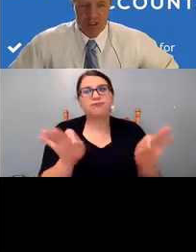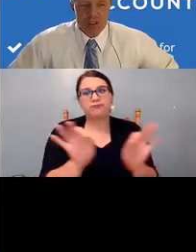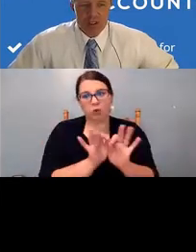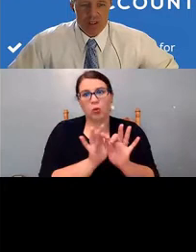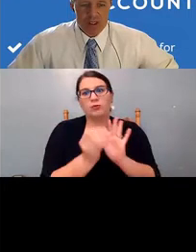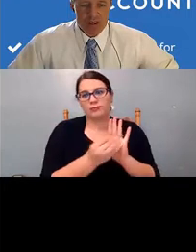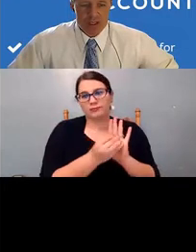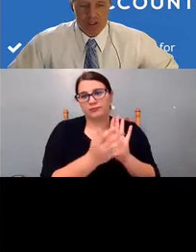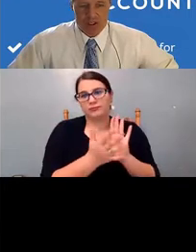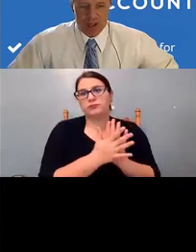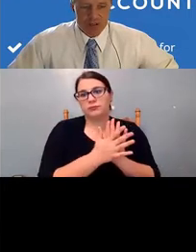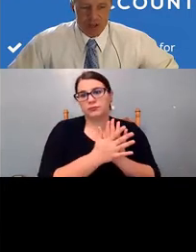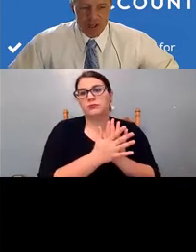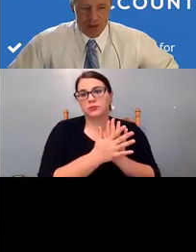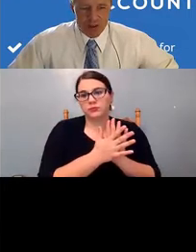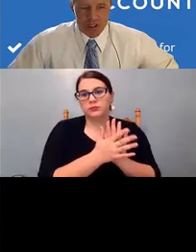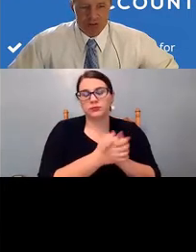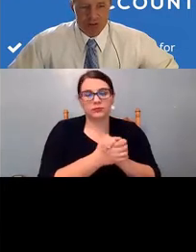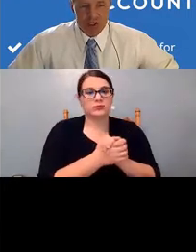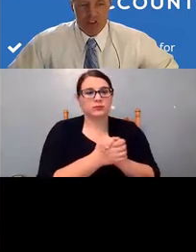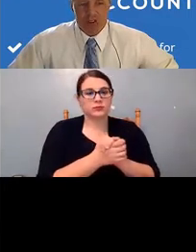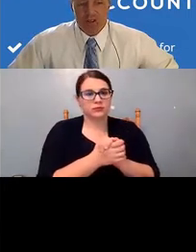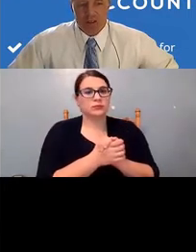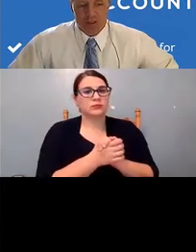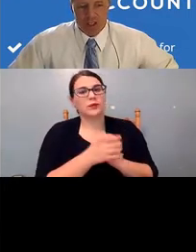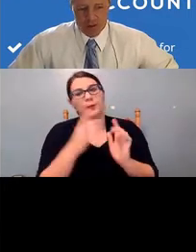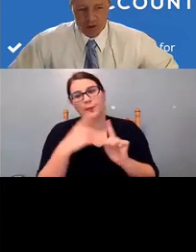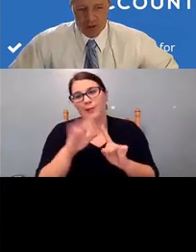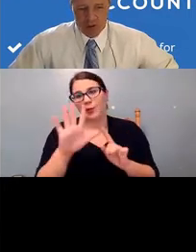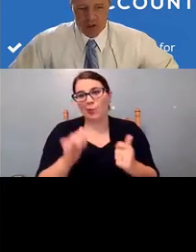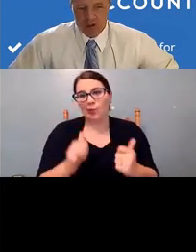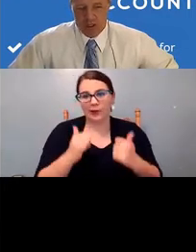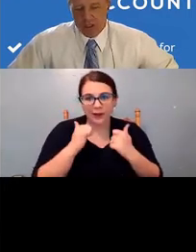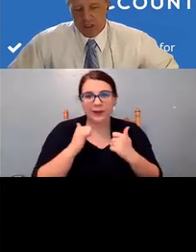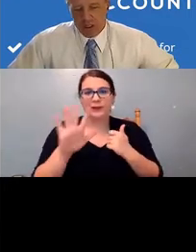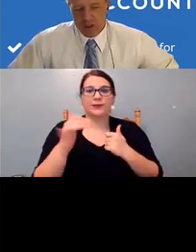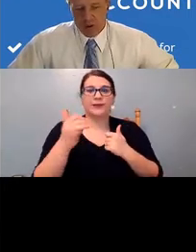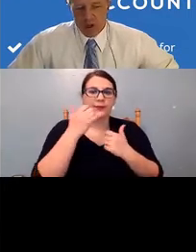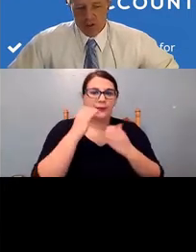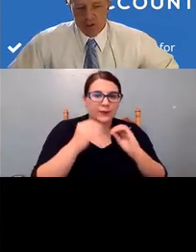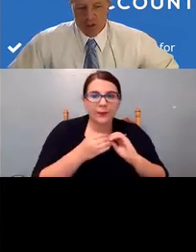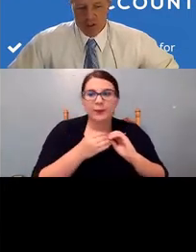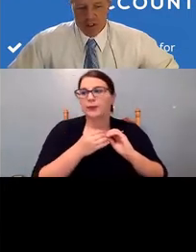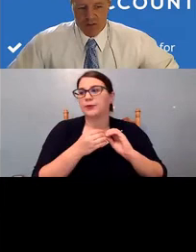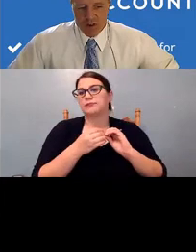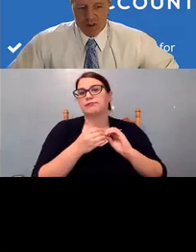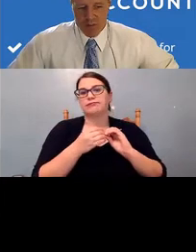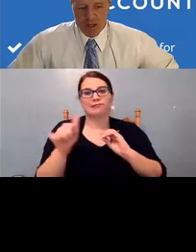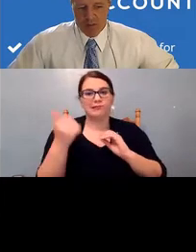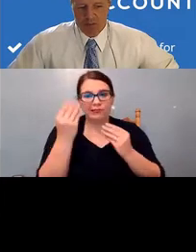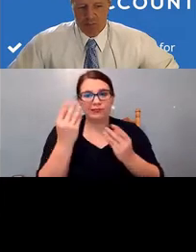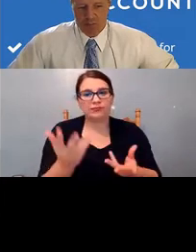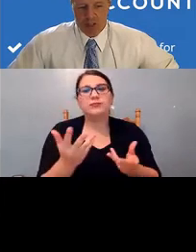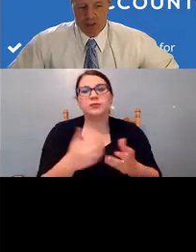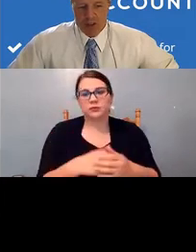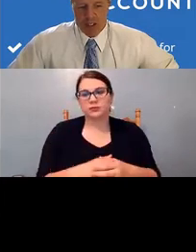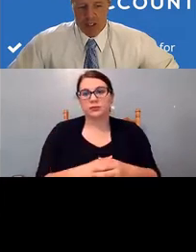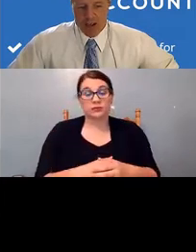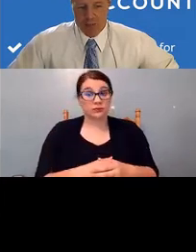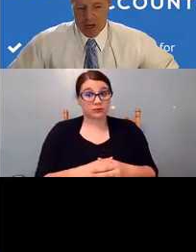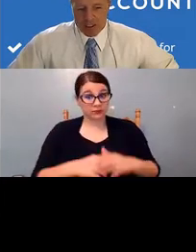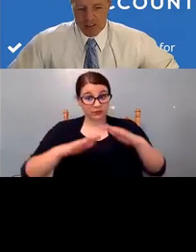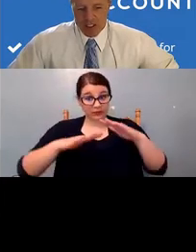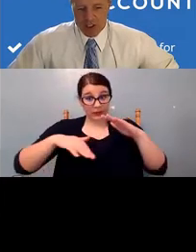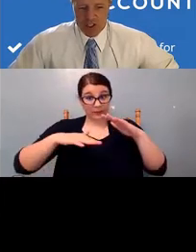fields. And then you have your addressing information, telephone number. You'll also notice at the very bottom, there is